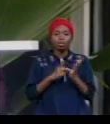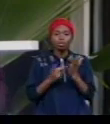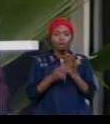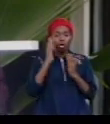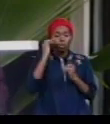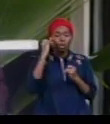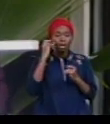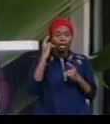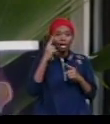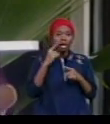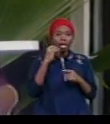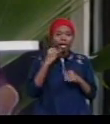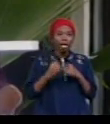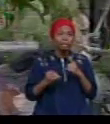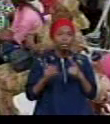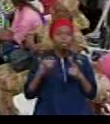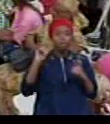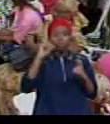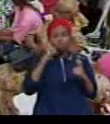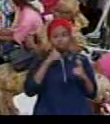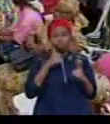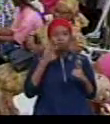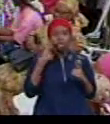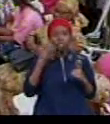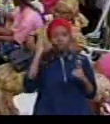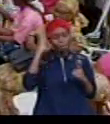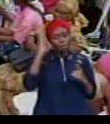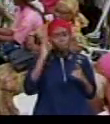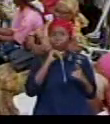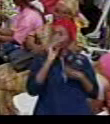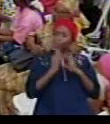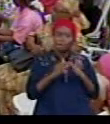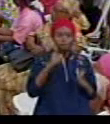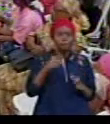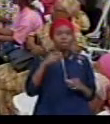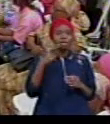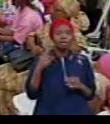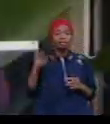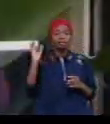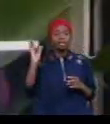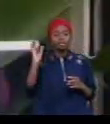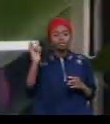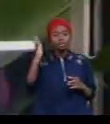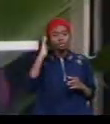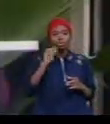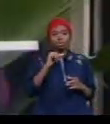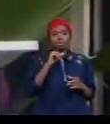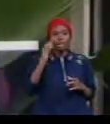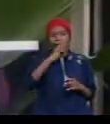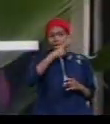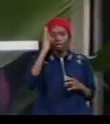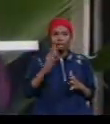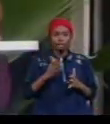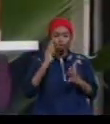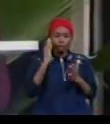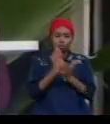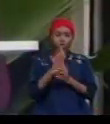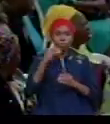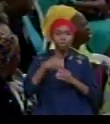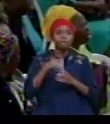memory will never leave you. The testimony will never stop in your